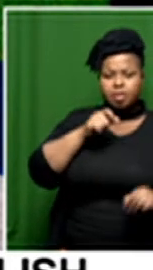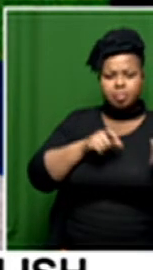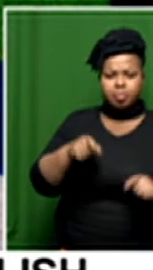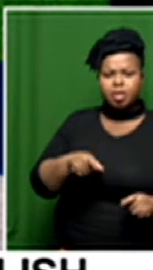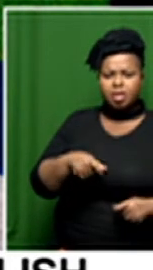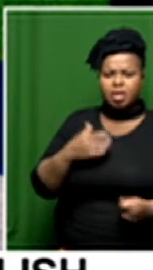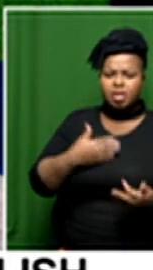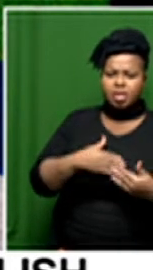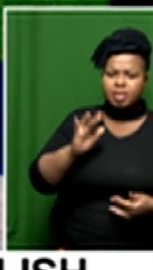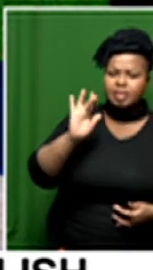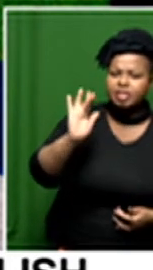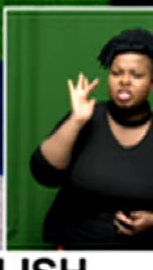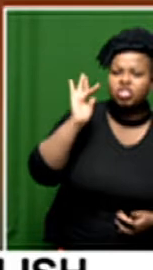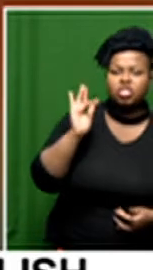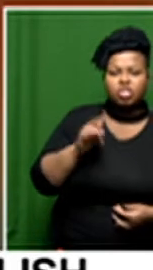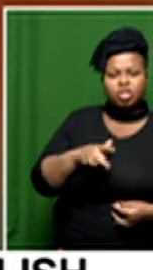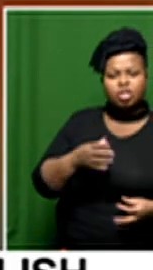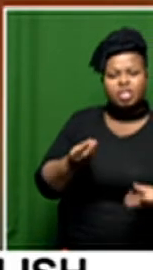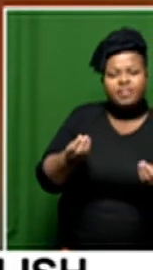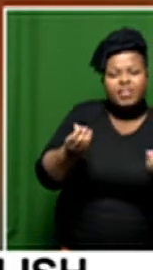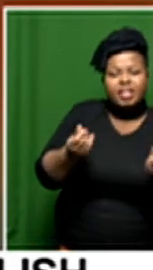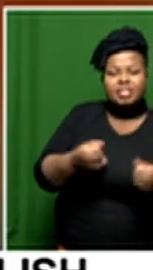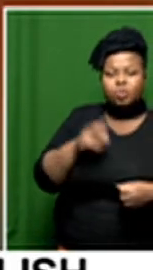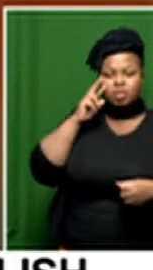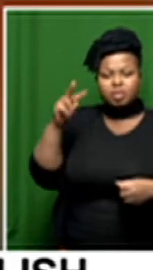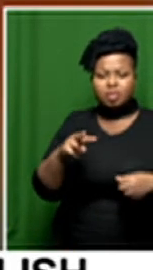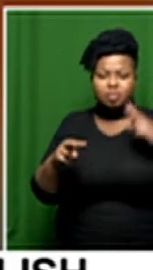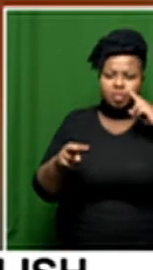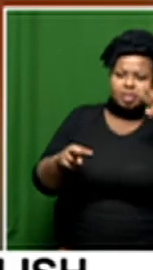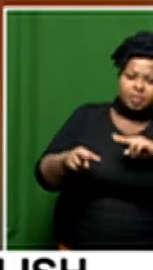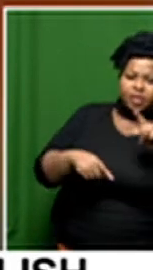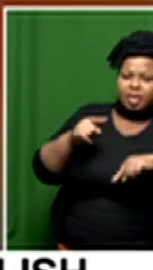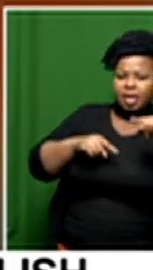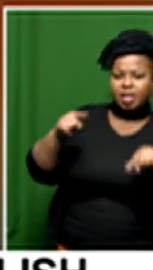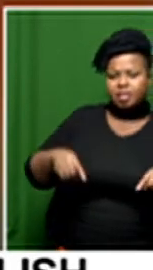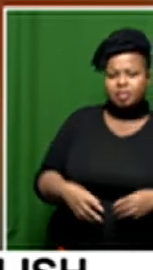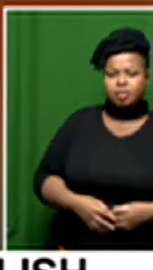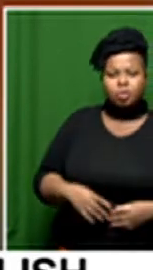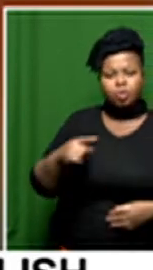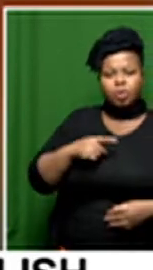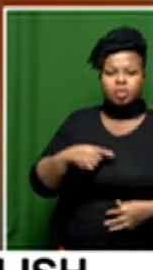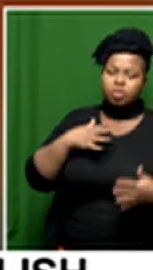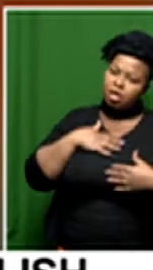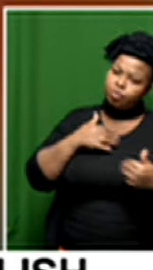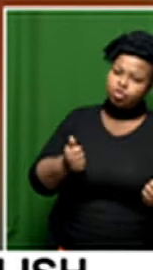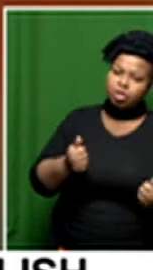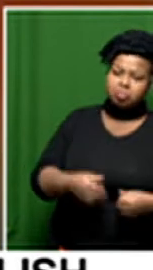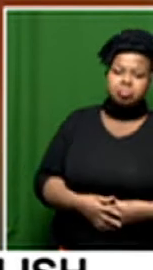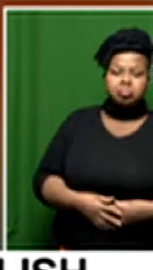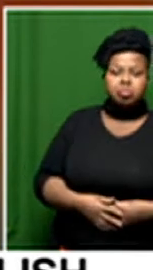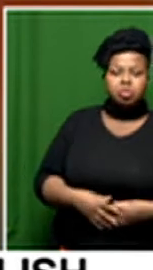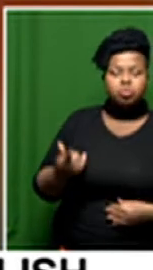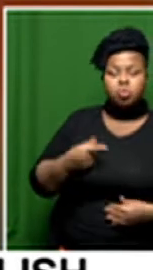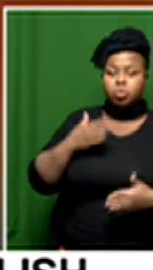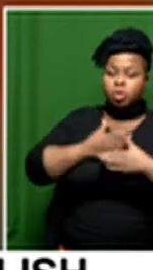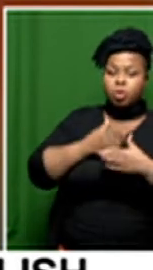walk up and touch the malt and kind of look at it from different angles and I guess just like appreciate the craftsmanship.